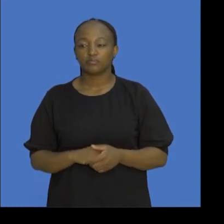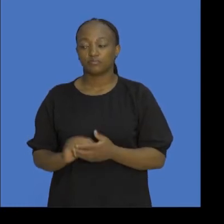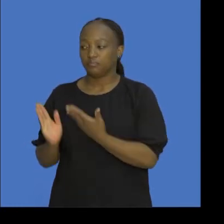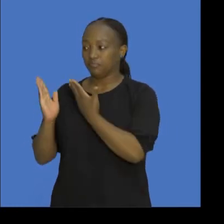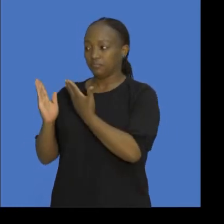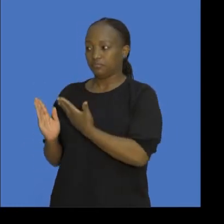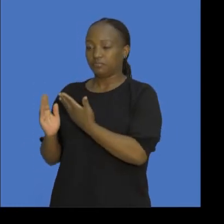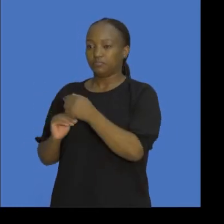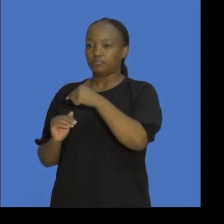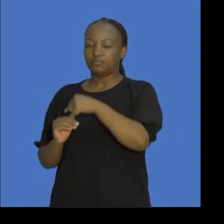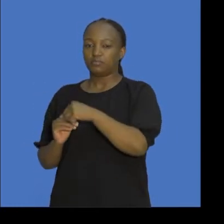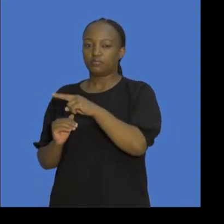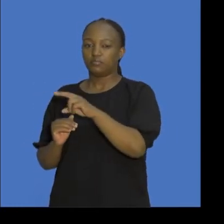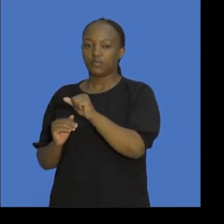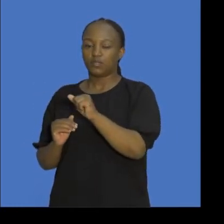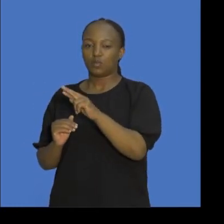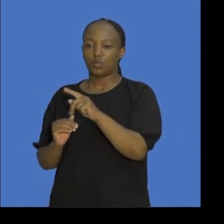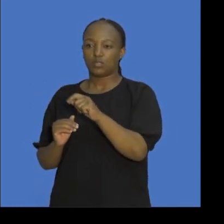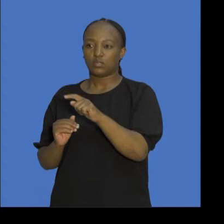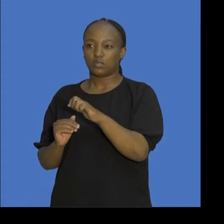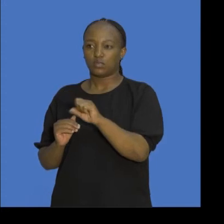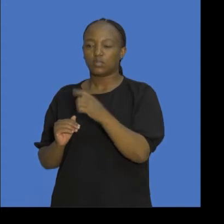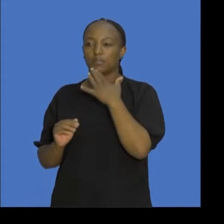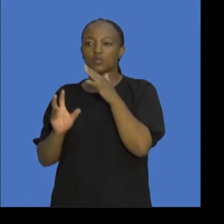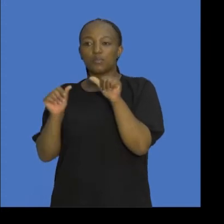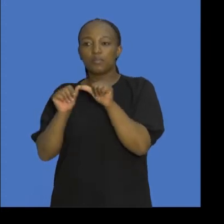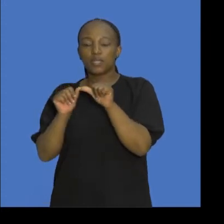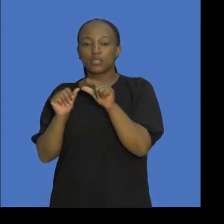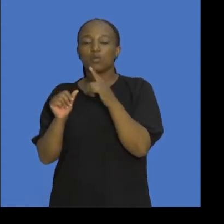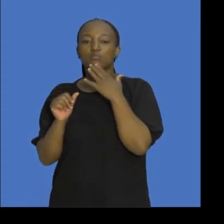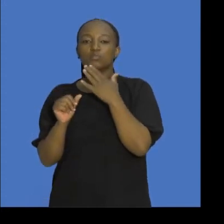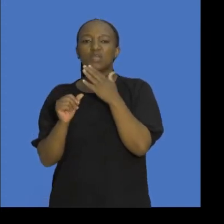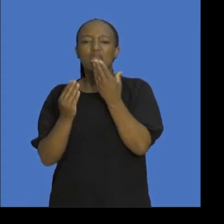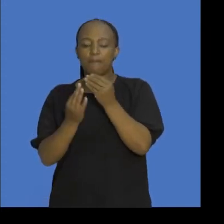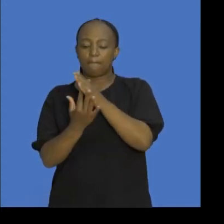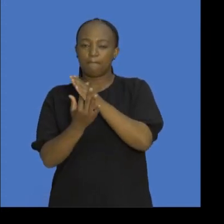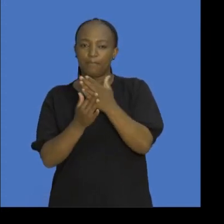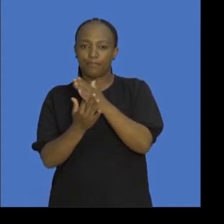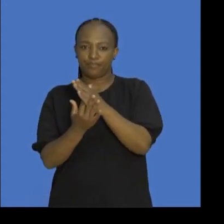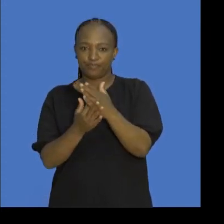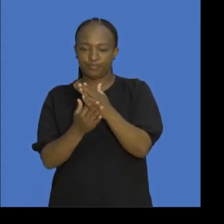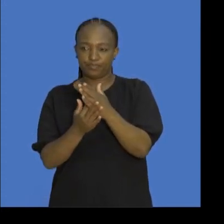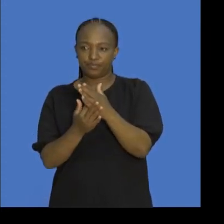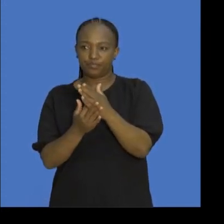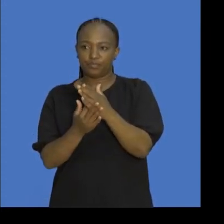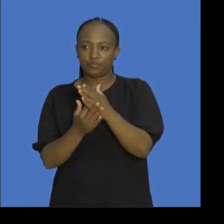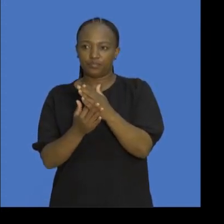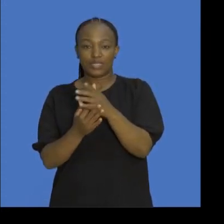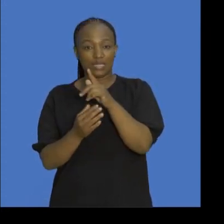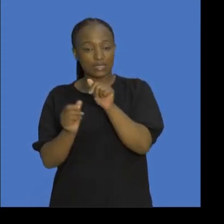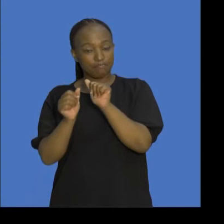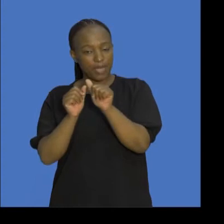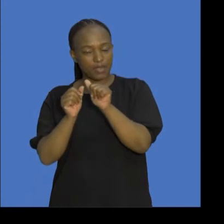So quartiles are measure of dispersion around the mean, which